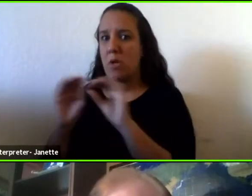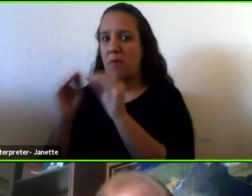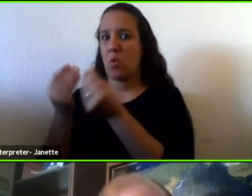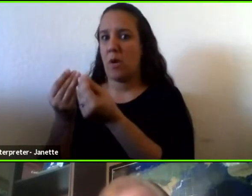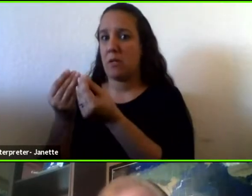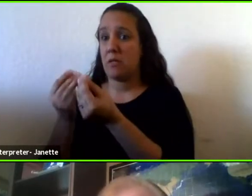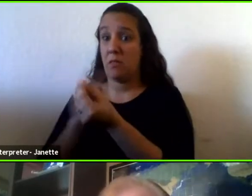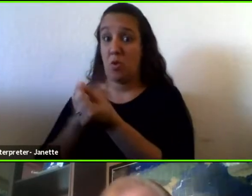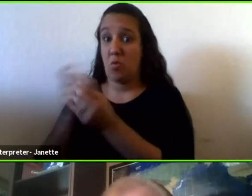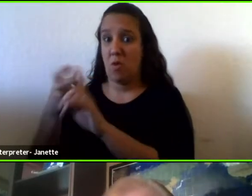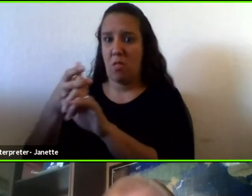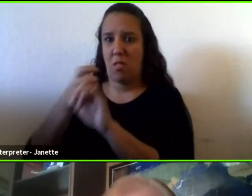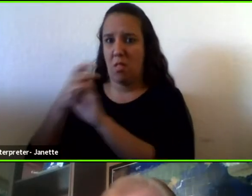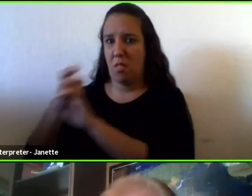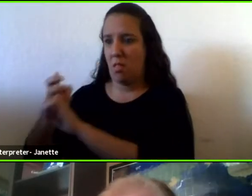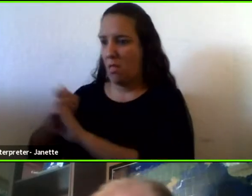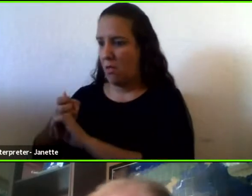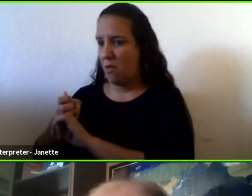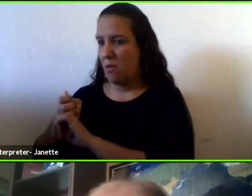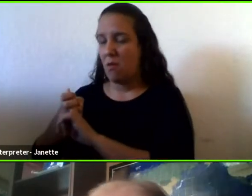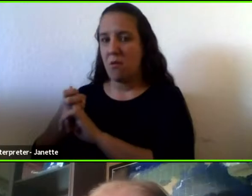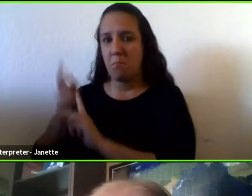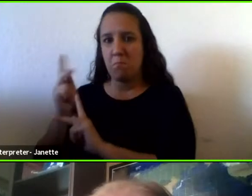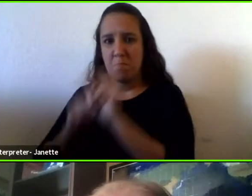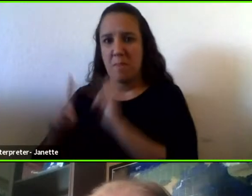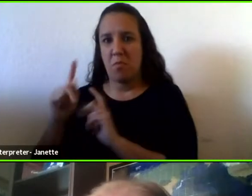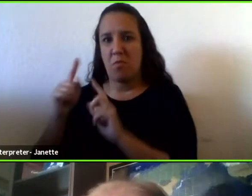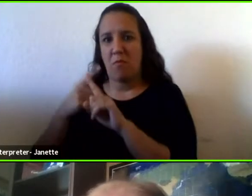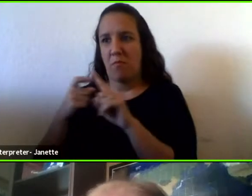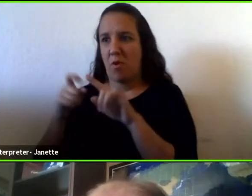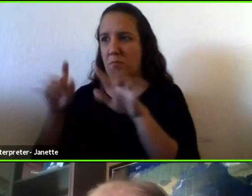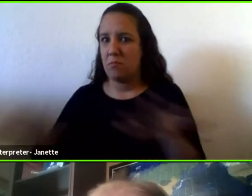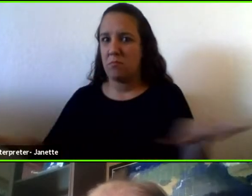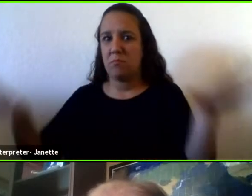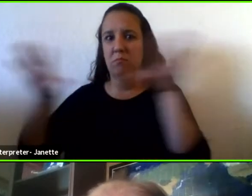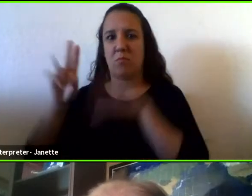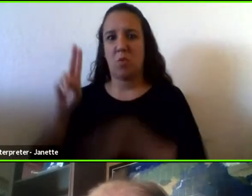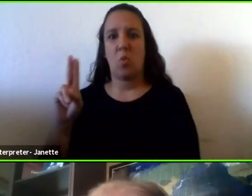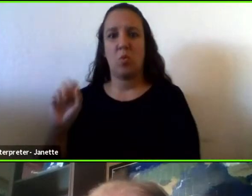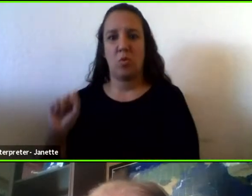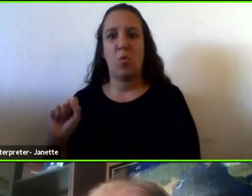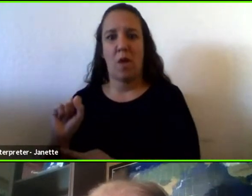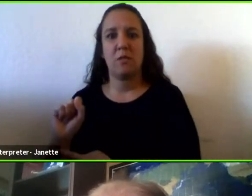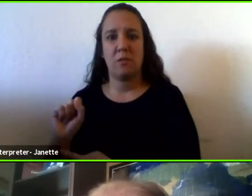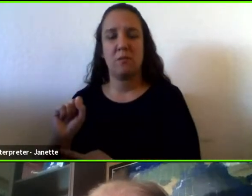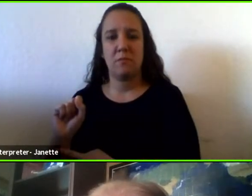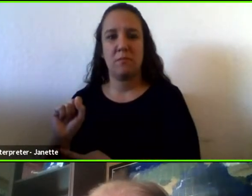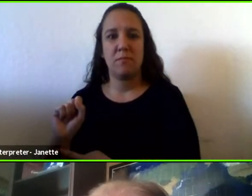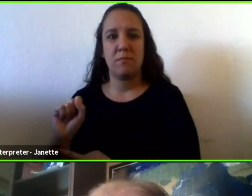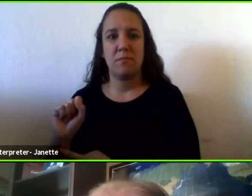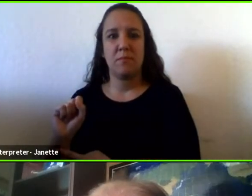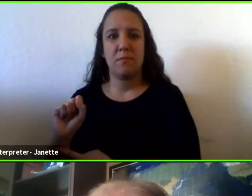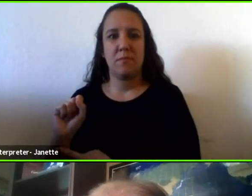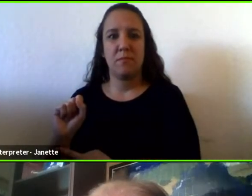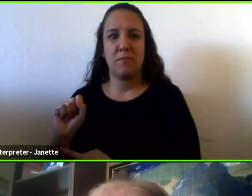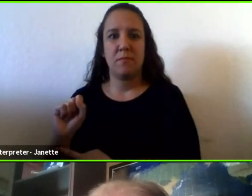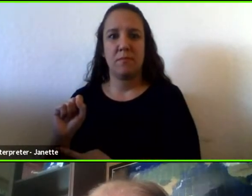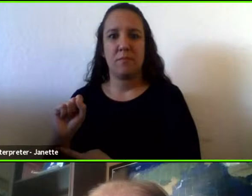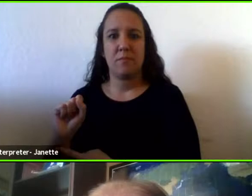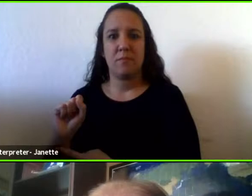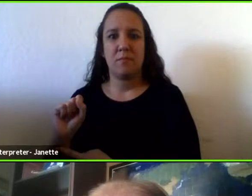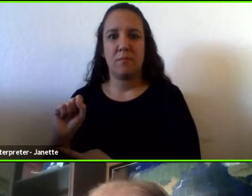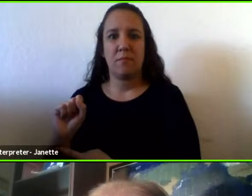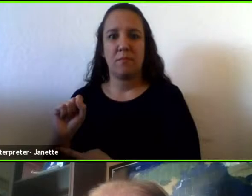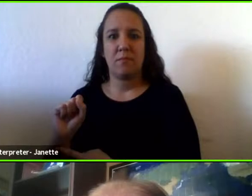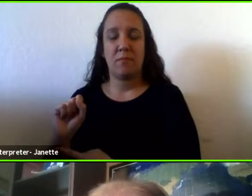from all parts of the United States with the webinars. So their numbers are going to go up as opposed to coming in and doing